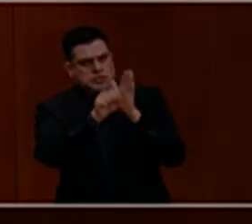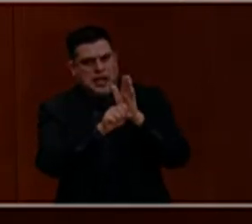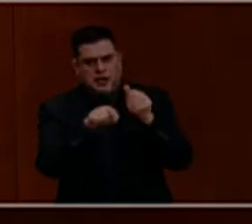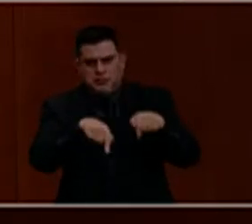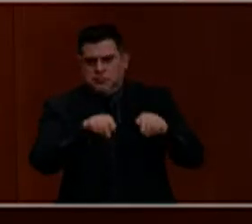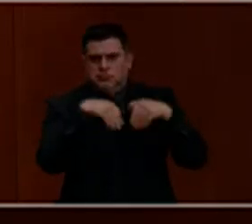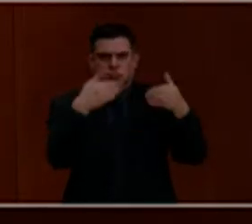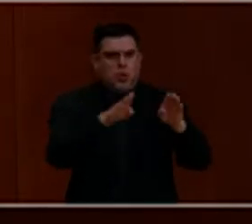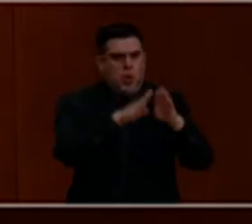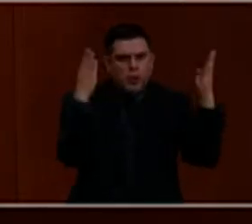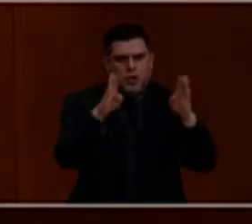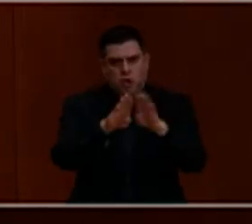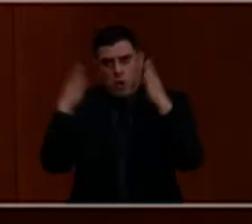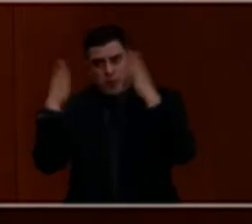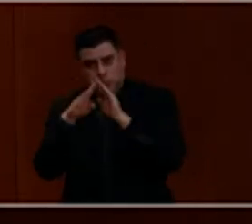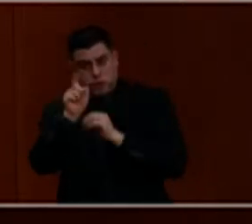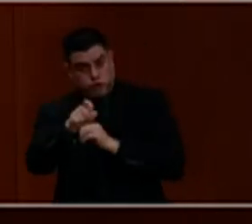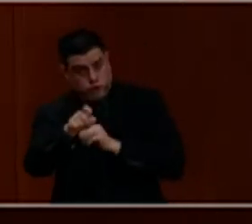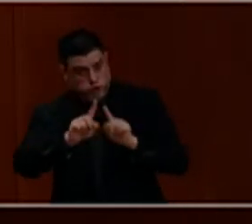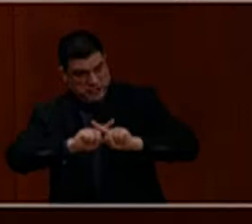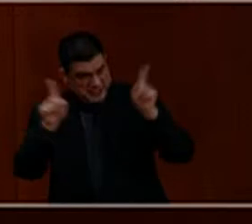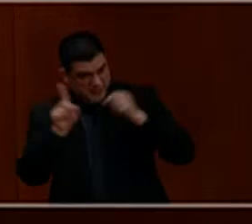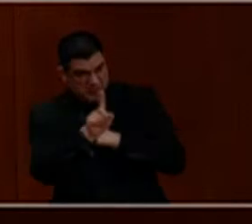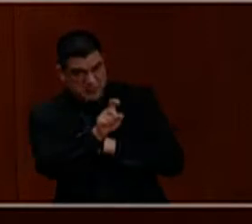Honestly, I think the state of Florida is doing a